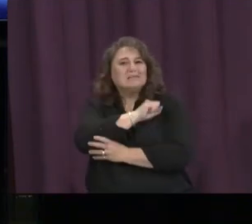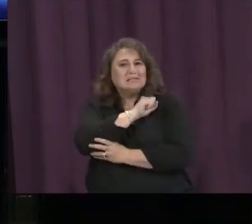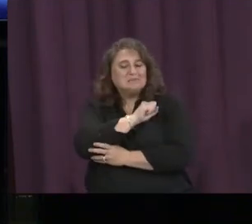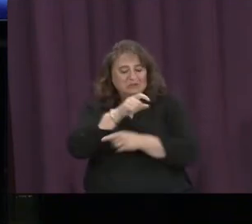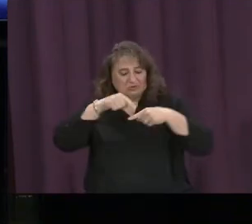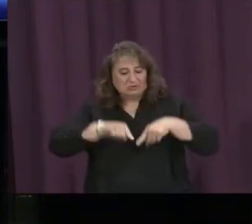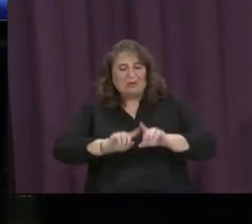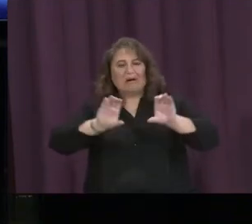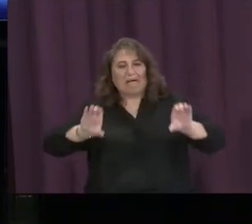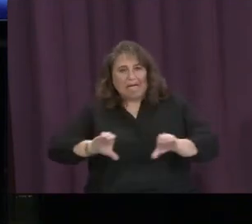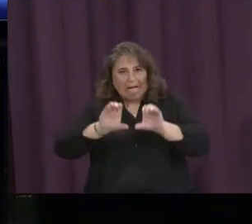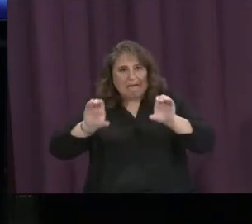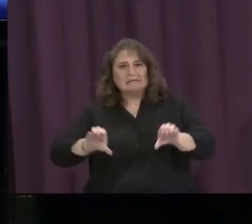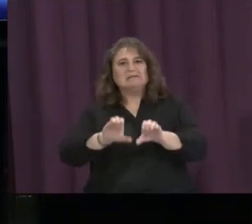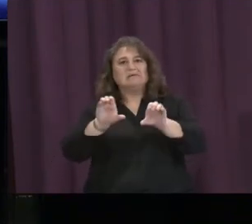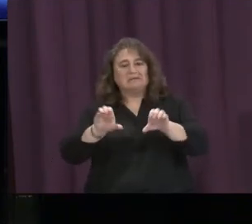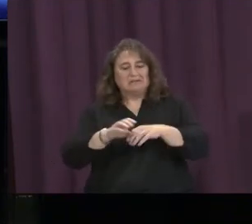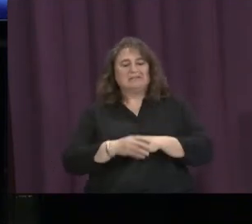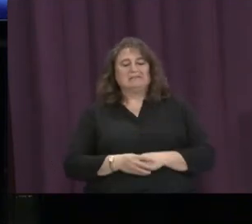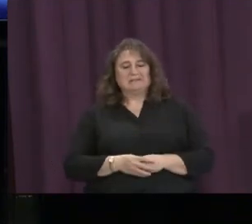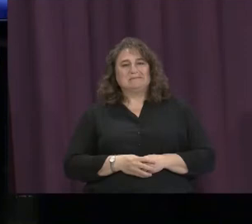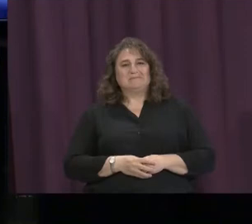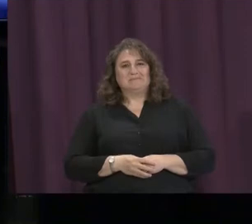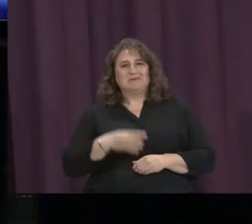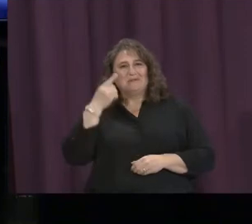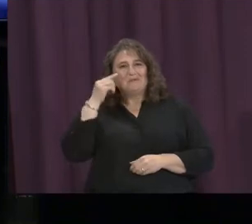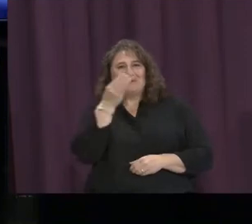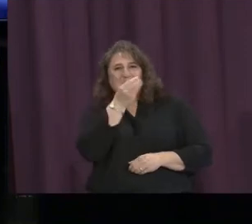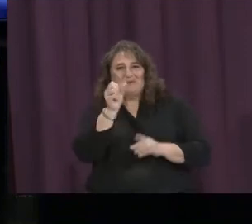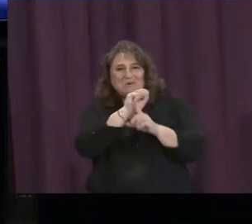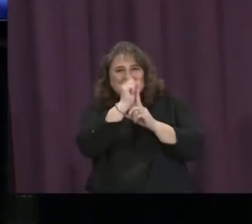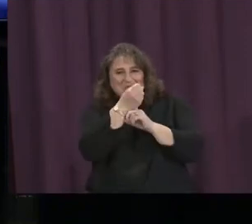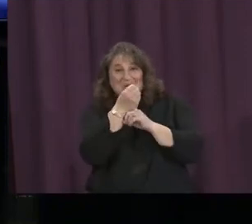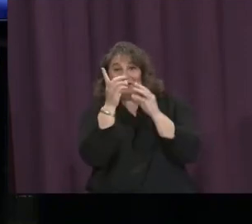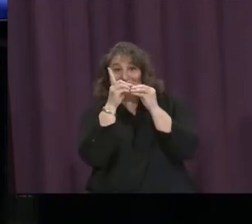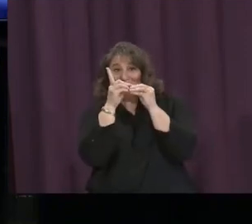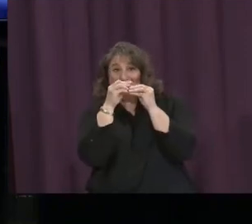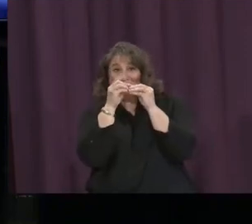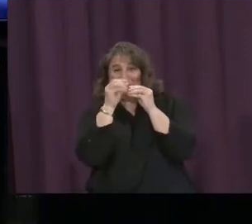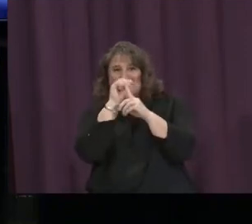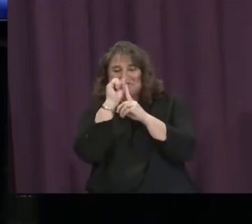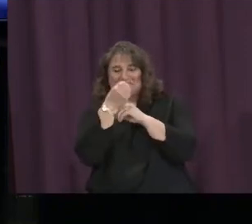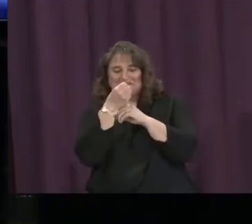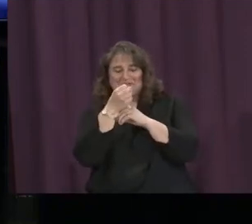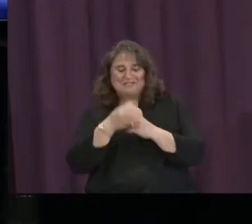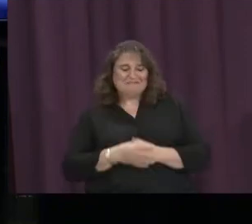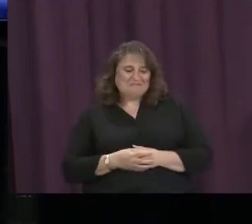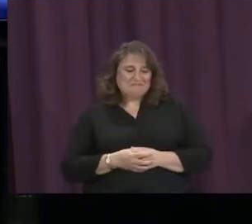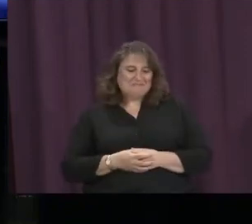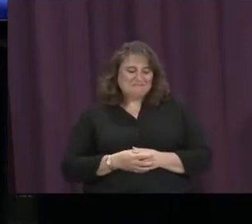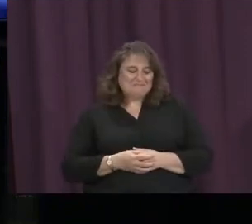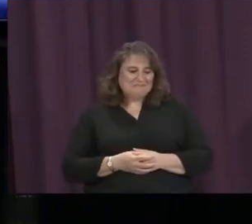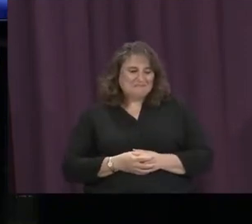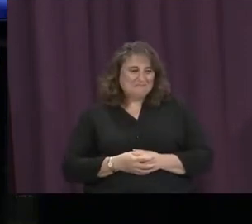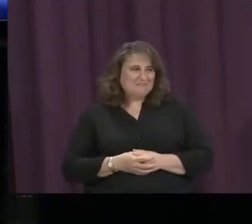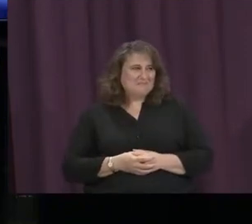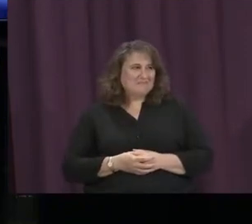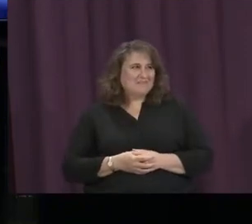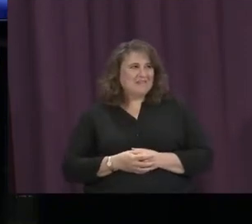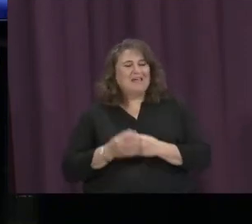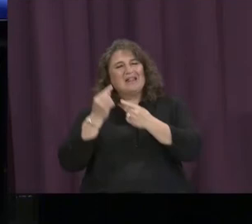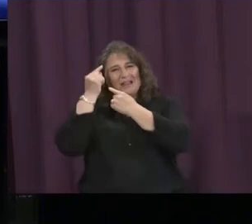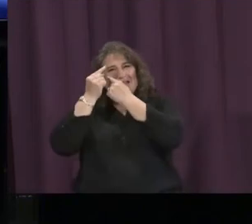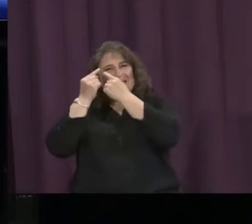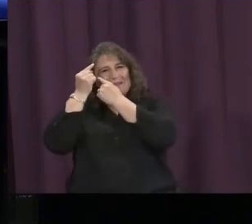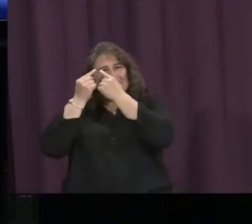activities in, in this, uh, particular, these last few questions. And I have one more, but I'm going to ask, uh, but just think about